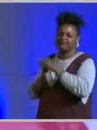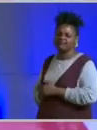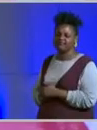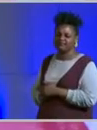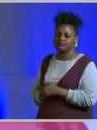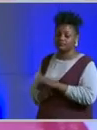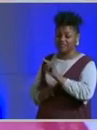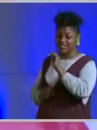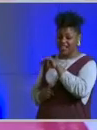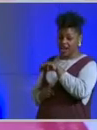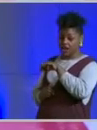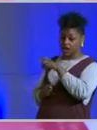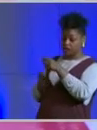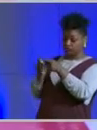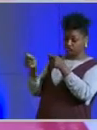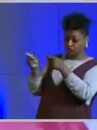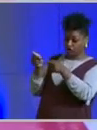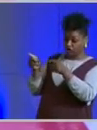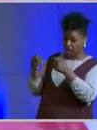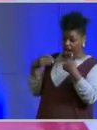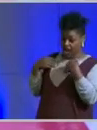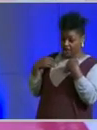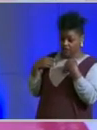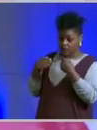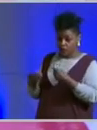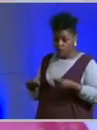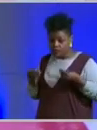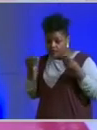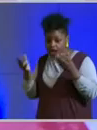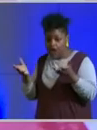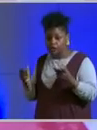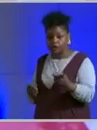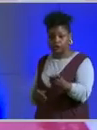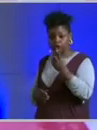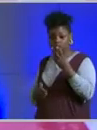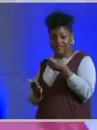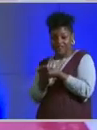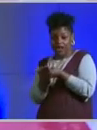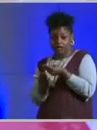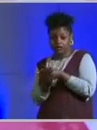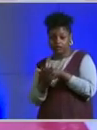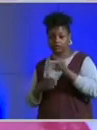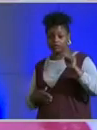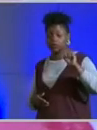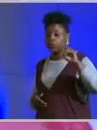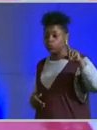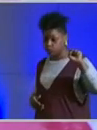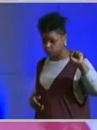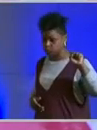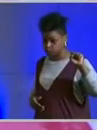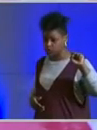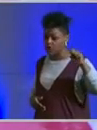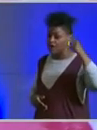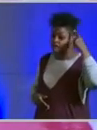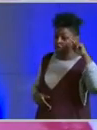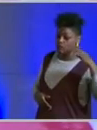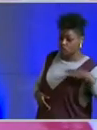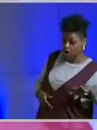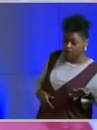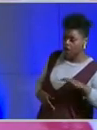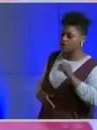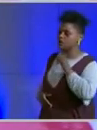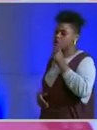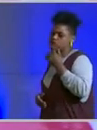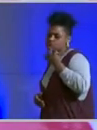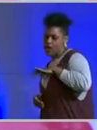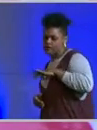this administration has provided a number of different financing tools for both for-profit and nonprofit developers to help offset